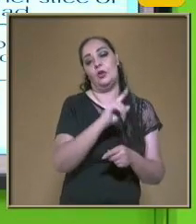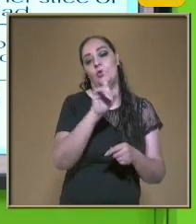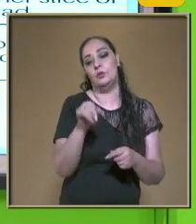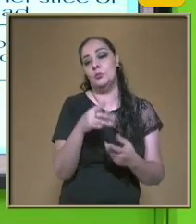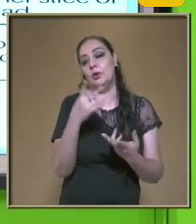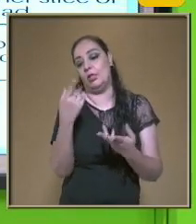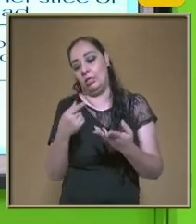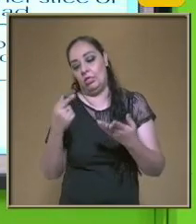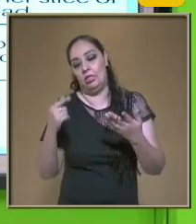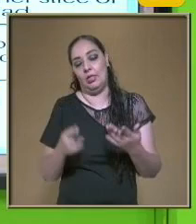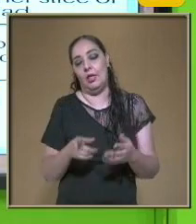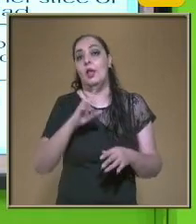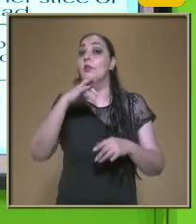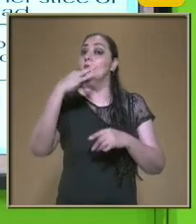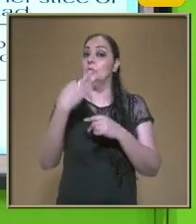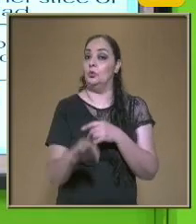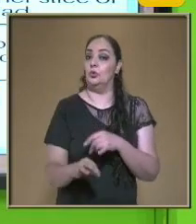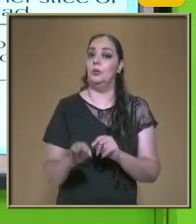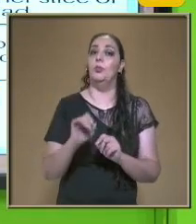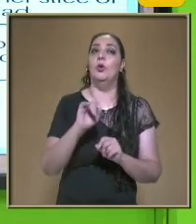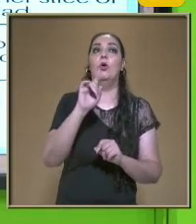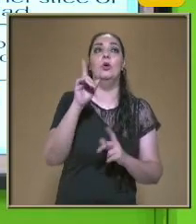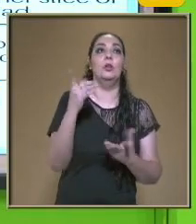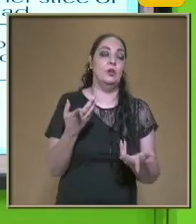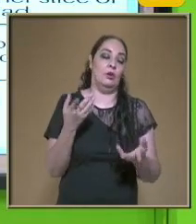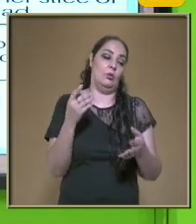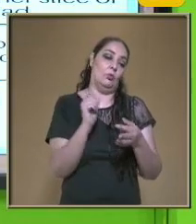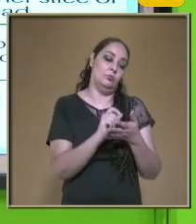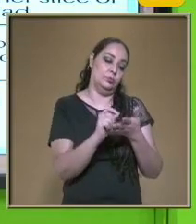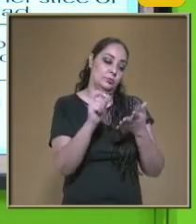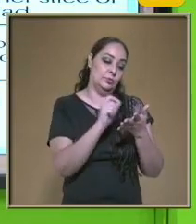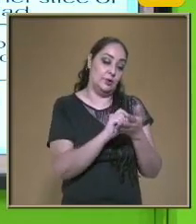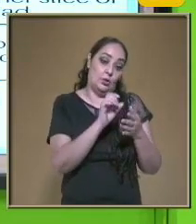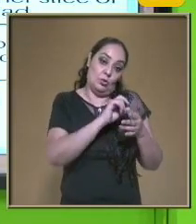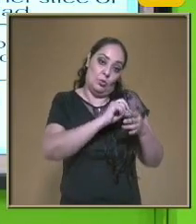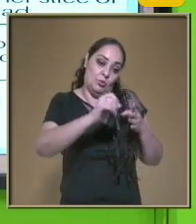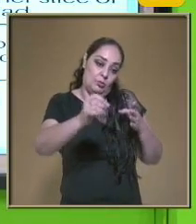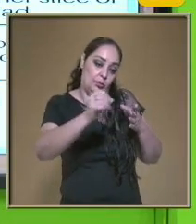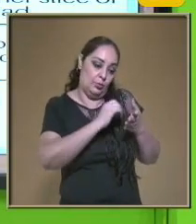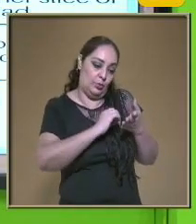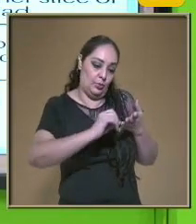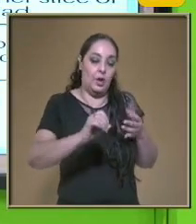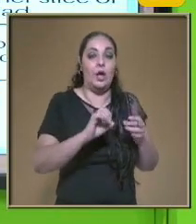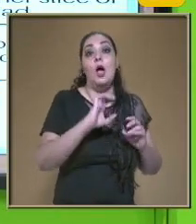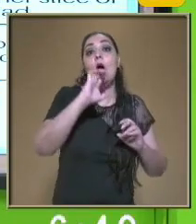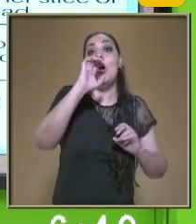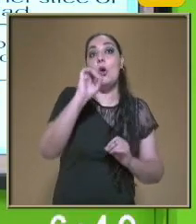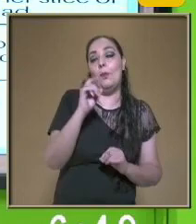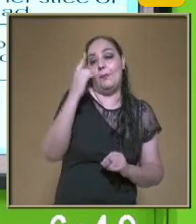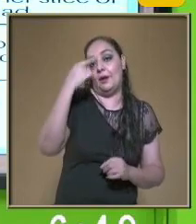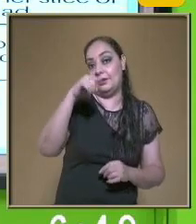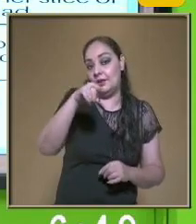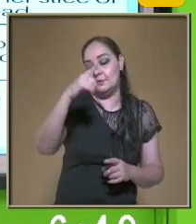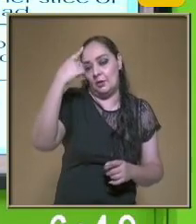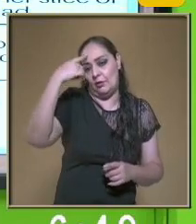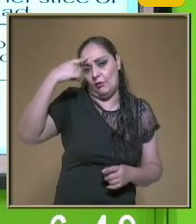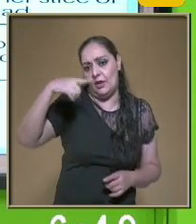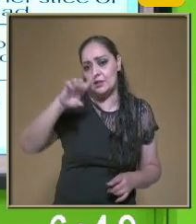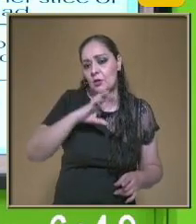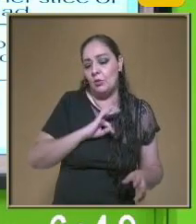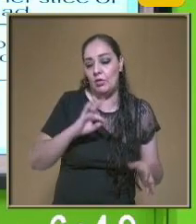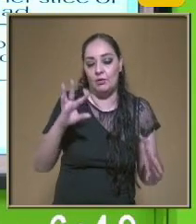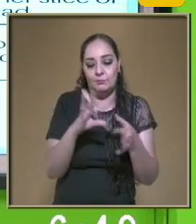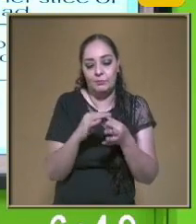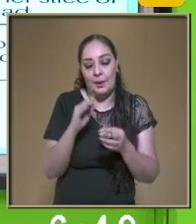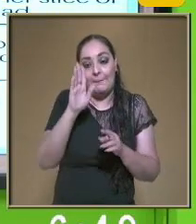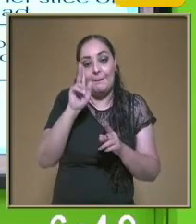next, after, finally, and I give the instructions. Or, if for you it's better to describe a step by